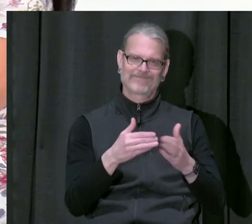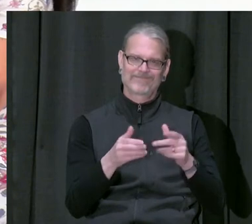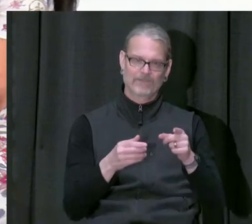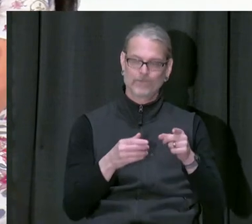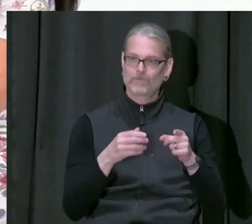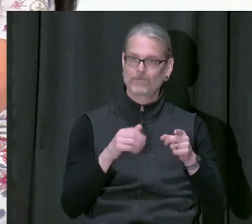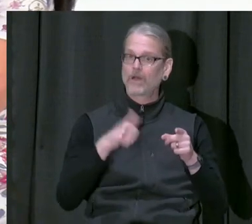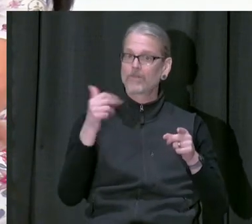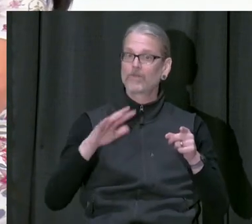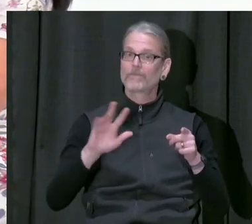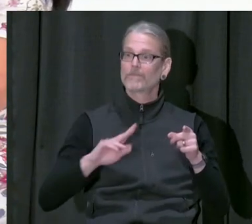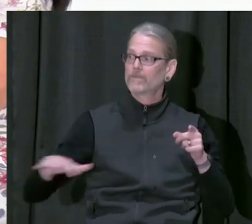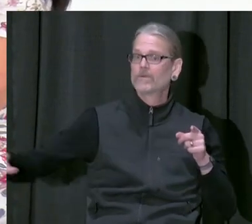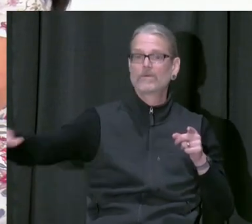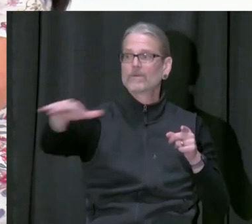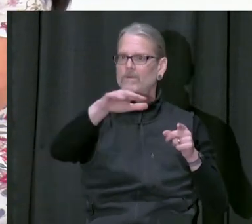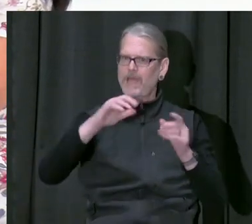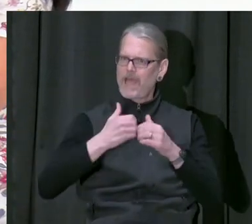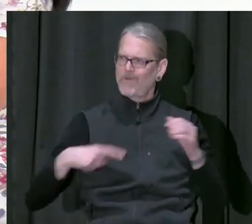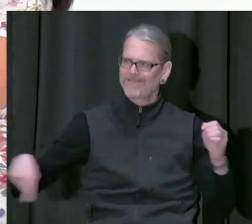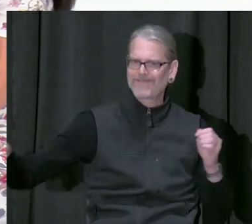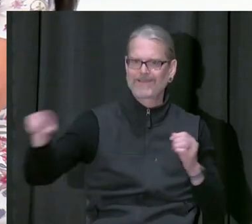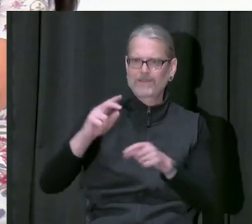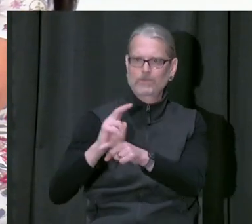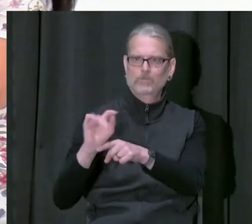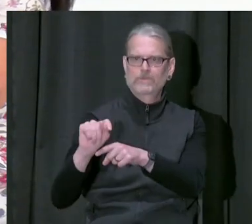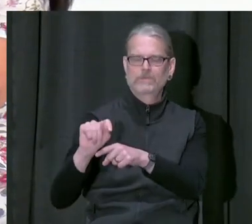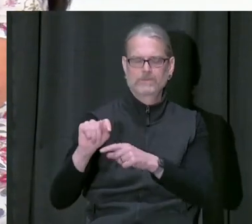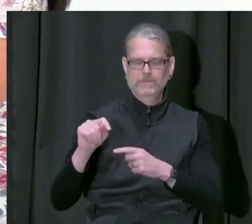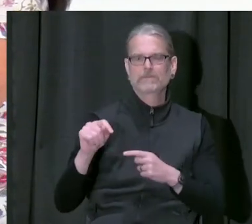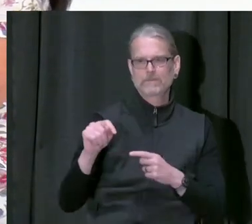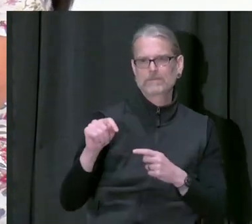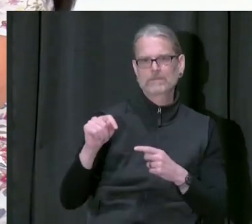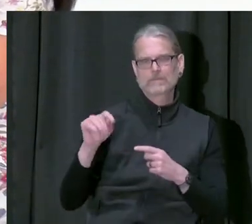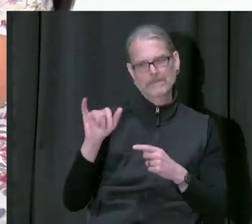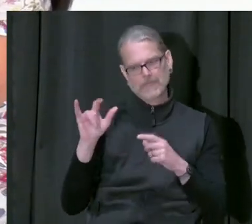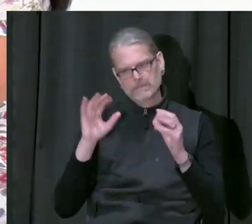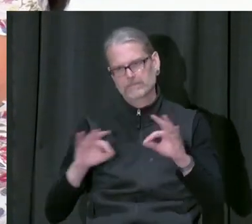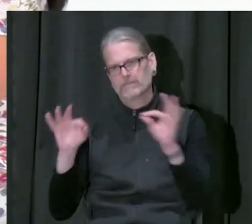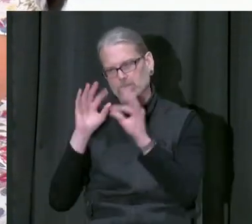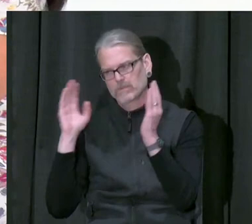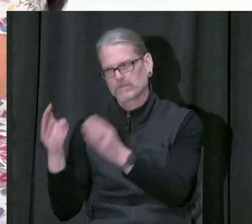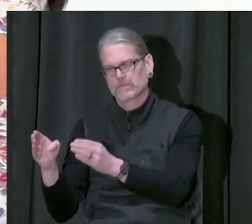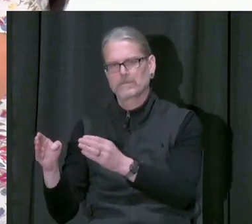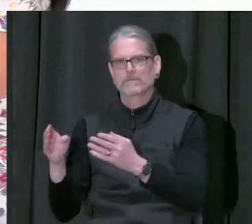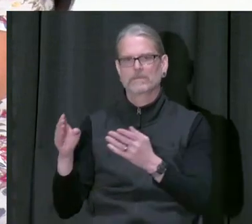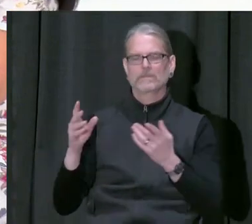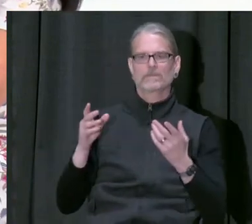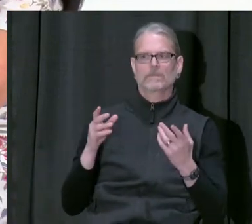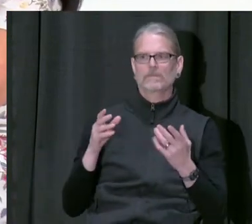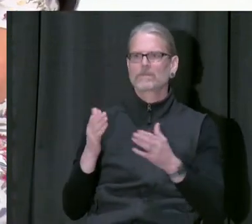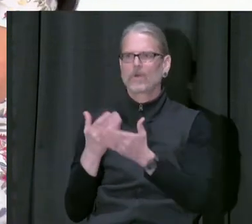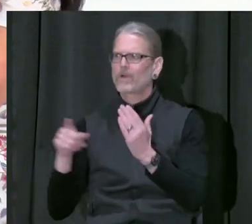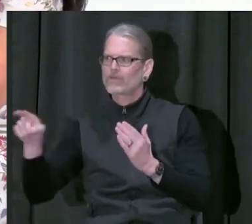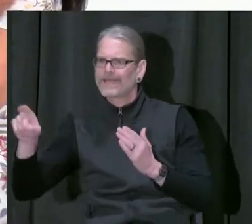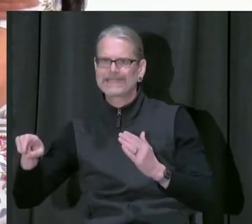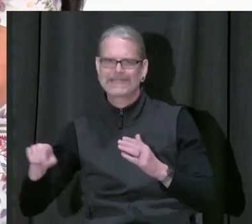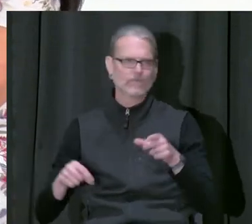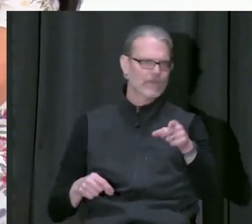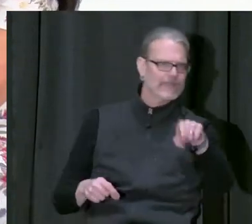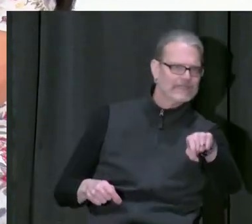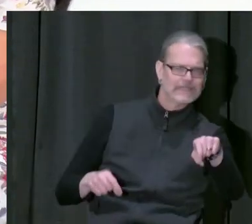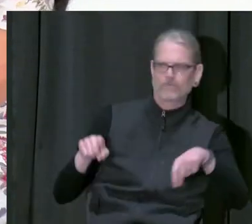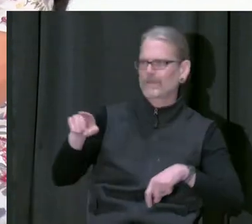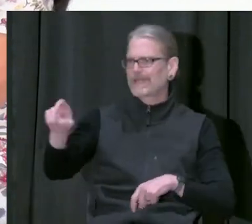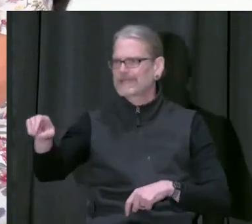you, you're not going to think about what is this person's need versus what is this person's need, not just about me or all